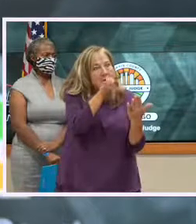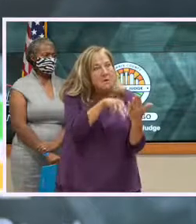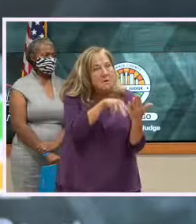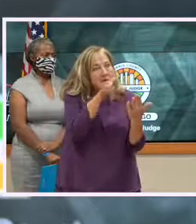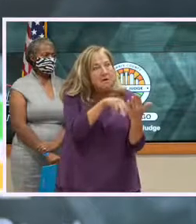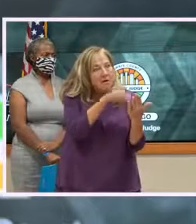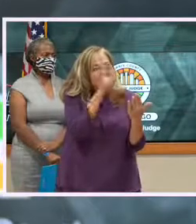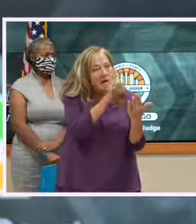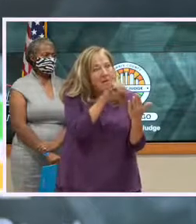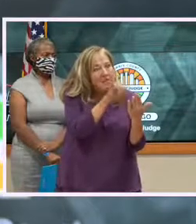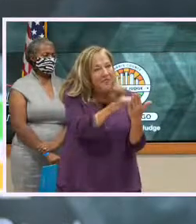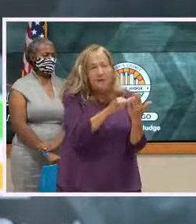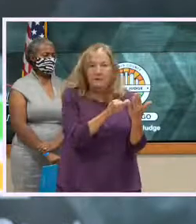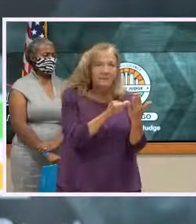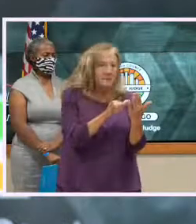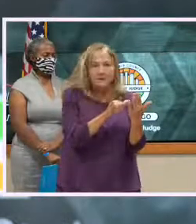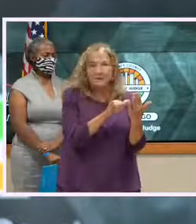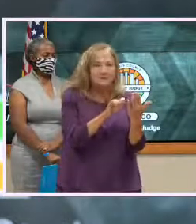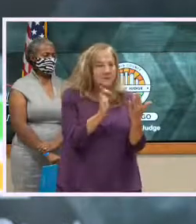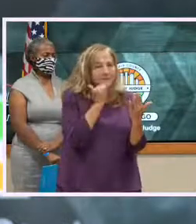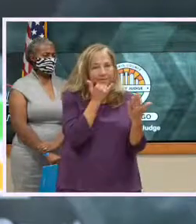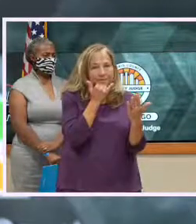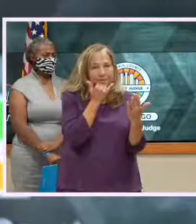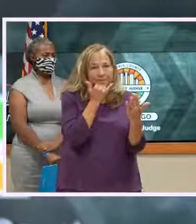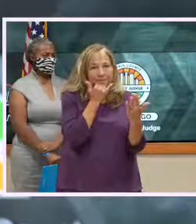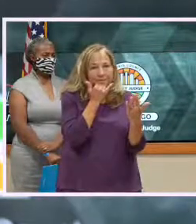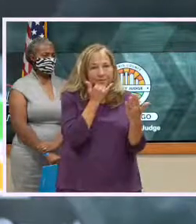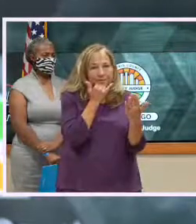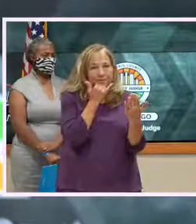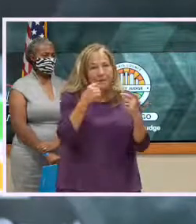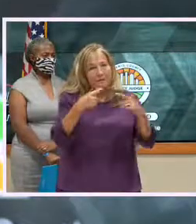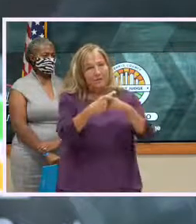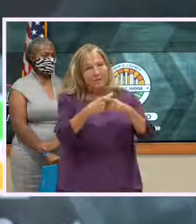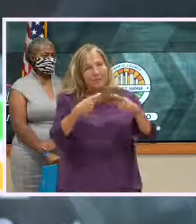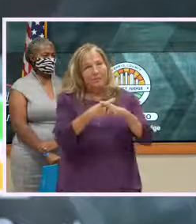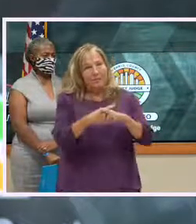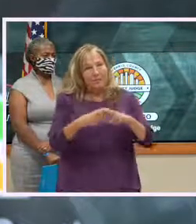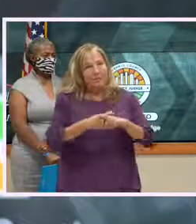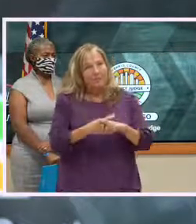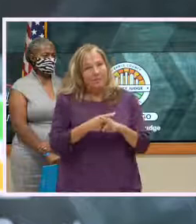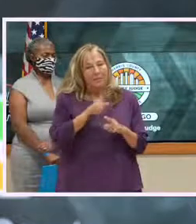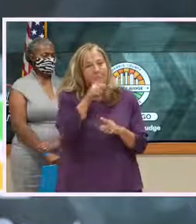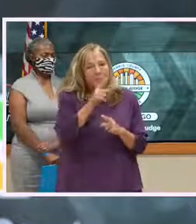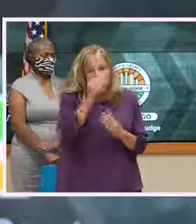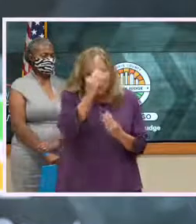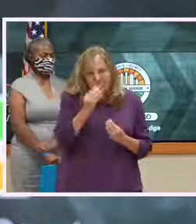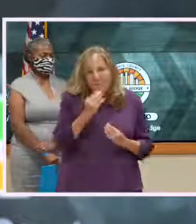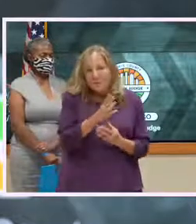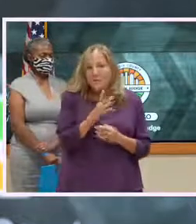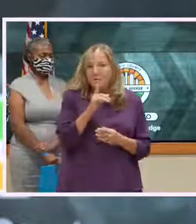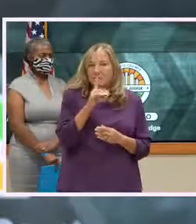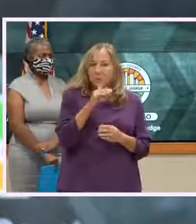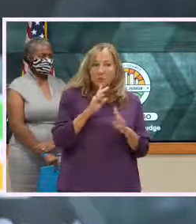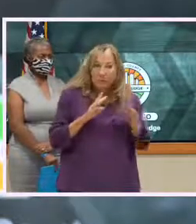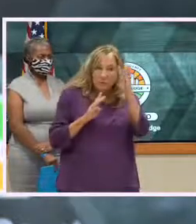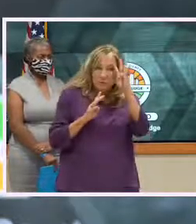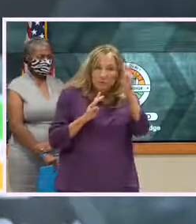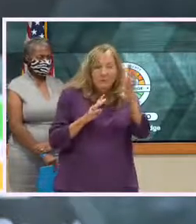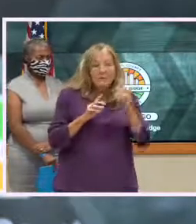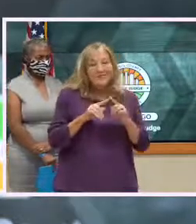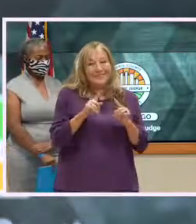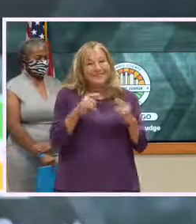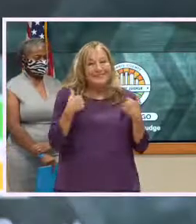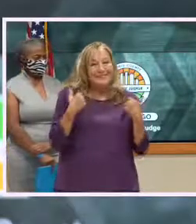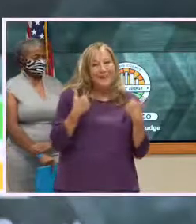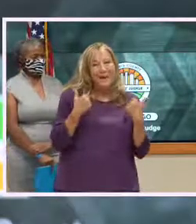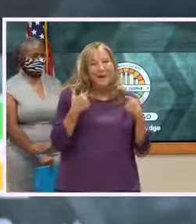inaccurate information that's saying all the things that we're talking about, that saying falsely that if you're young and healthy, you don't